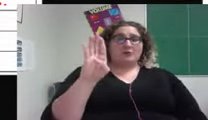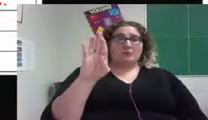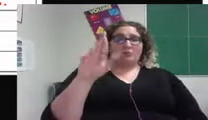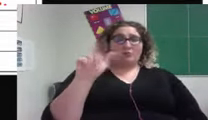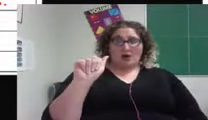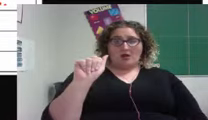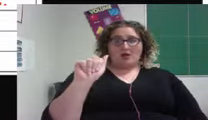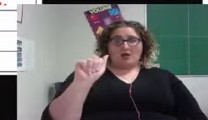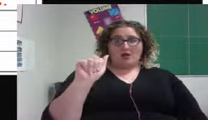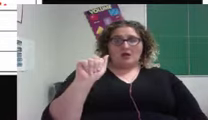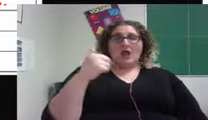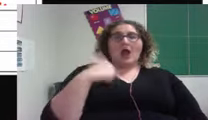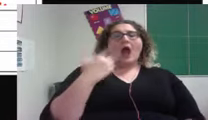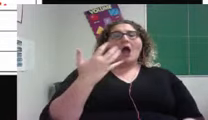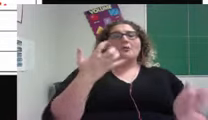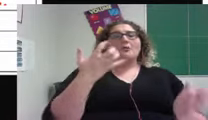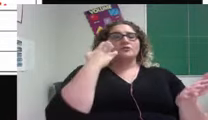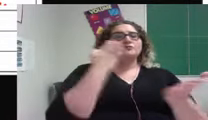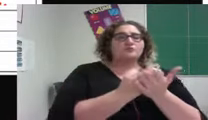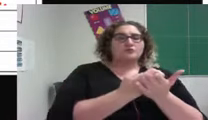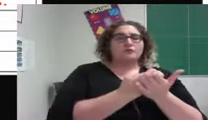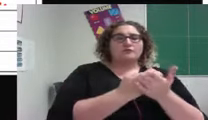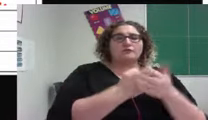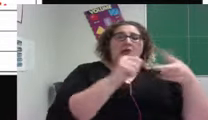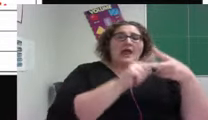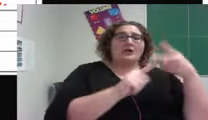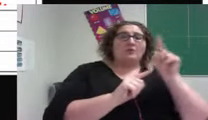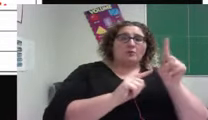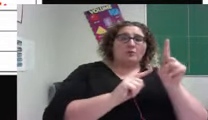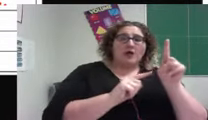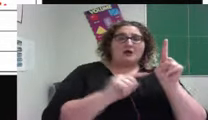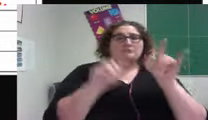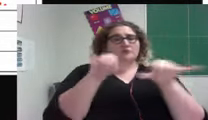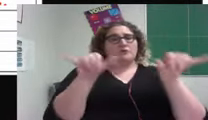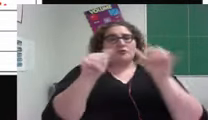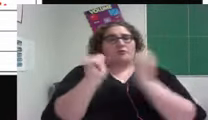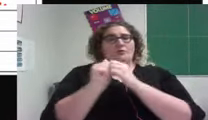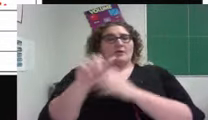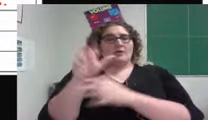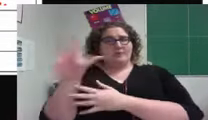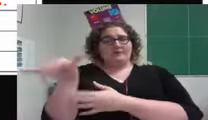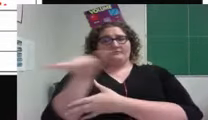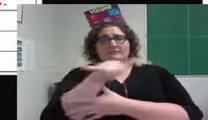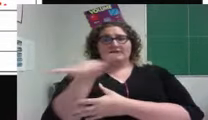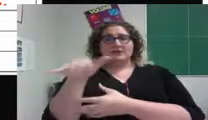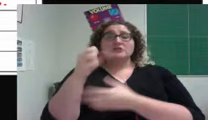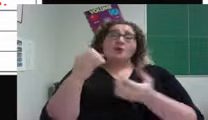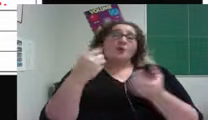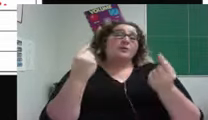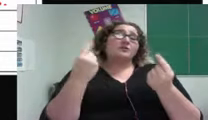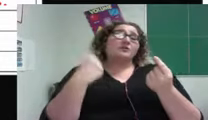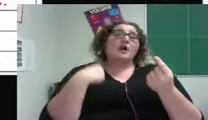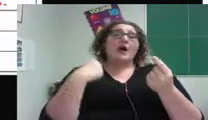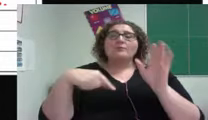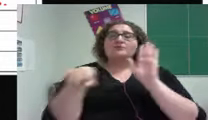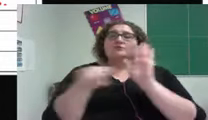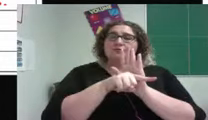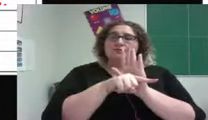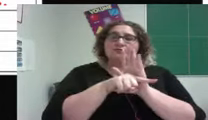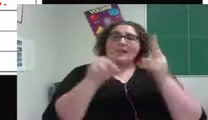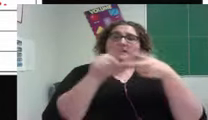I'm going to subtract angle 2 from both sides, which would leave me with angle 1 is equal to angle 3. And this is